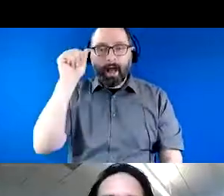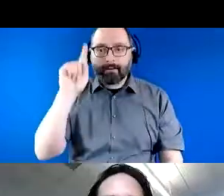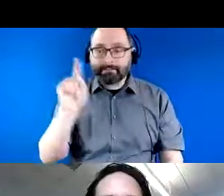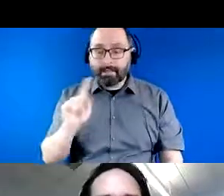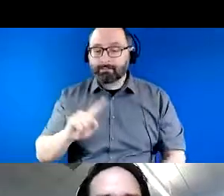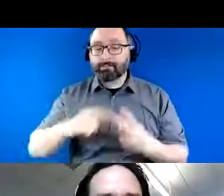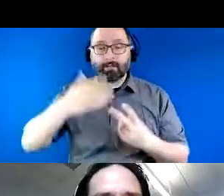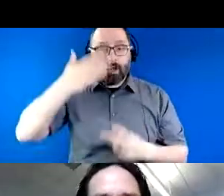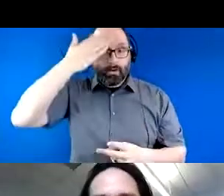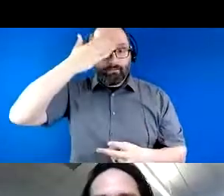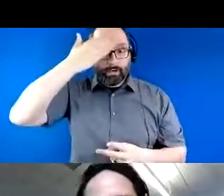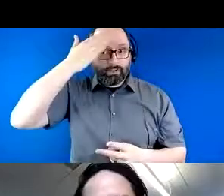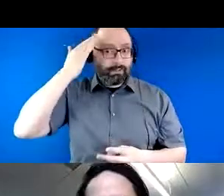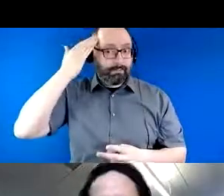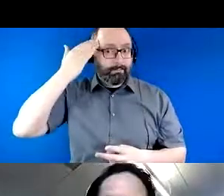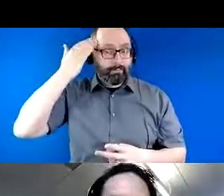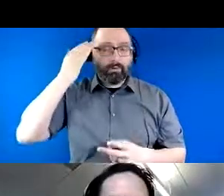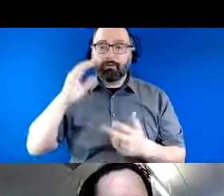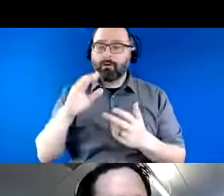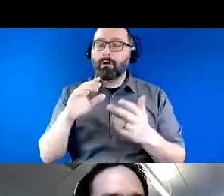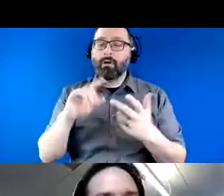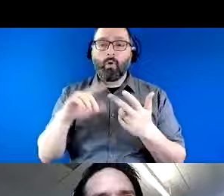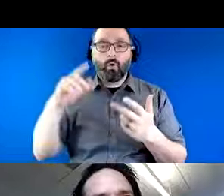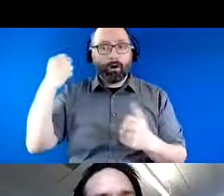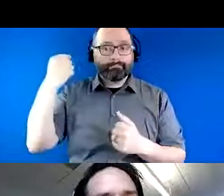frontotemporal dementia or traumatic dementia,